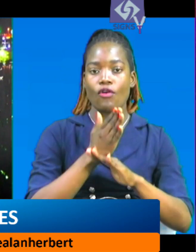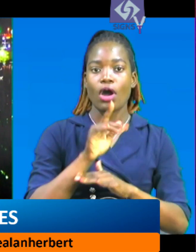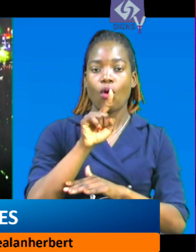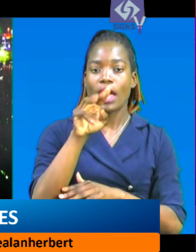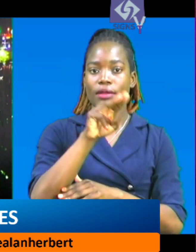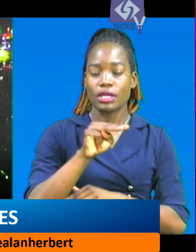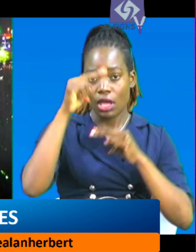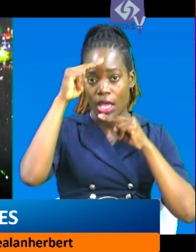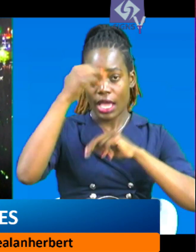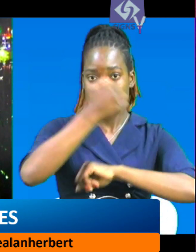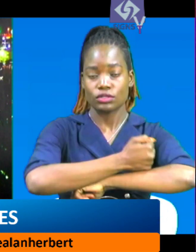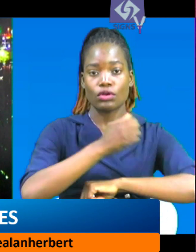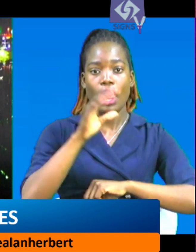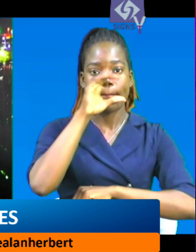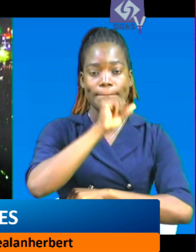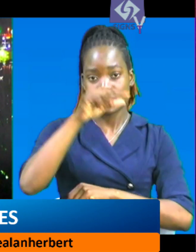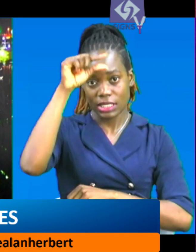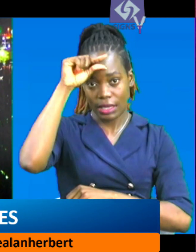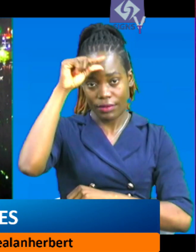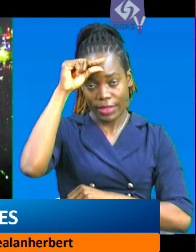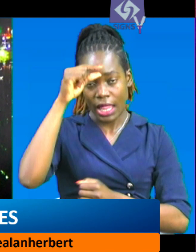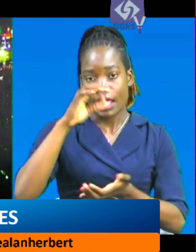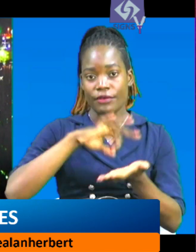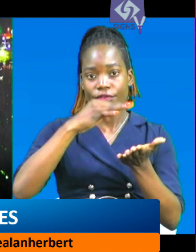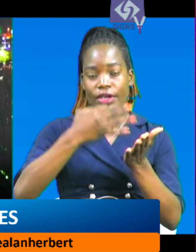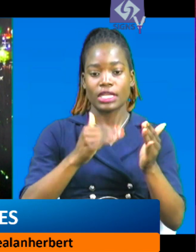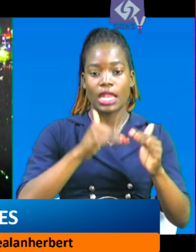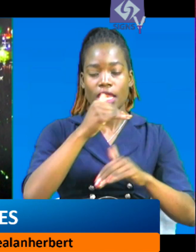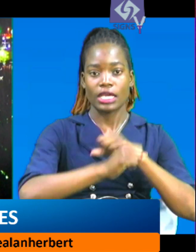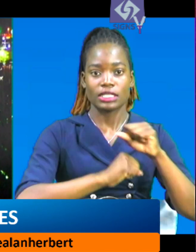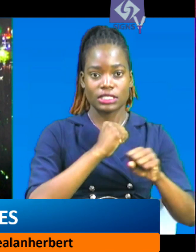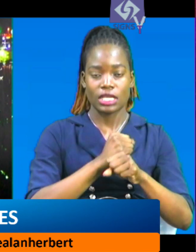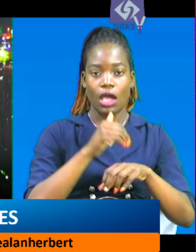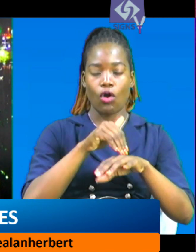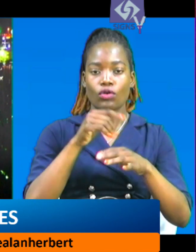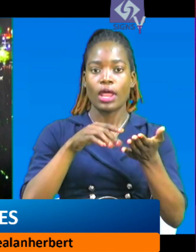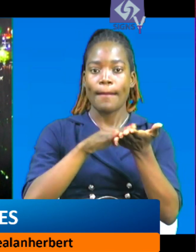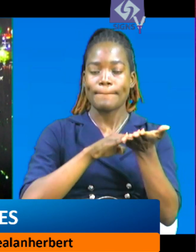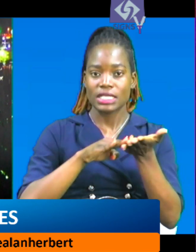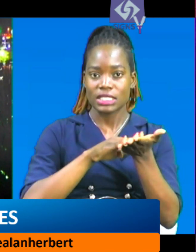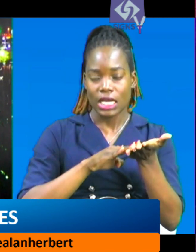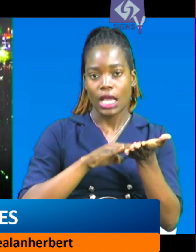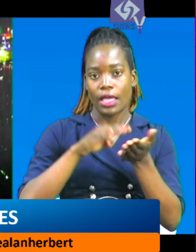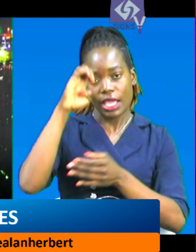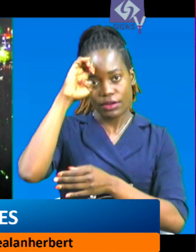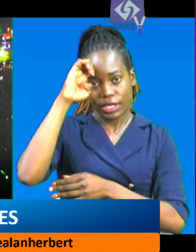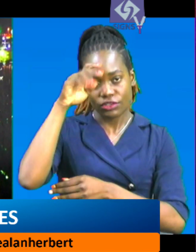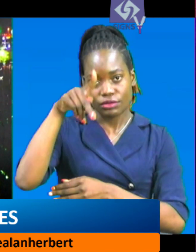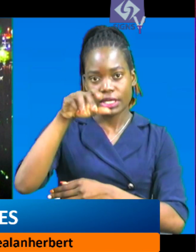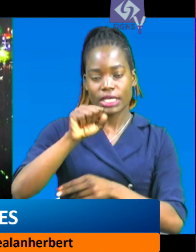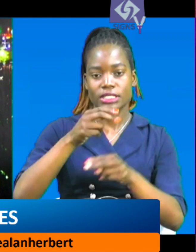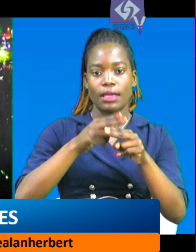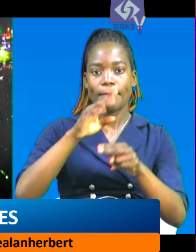1 million secondary school learners could miss government capitation next year, according to Basic Education PS Belio Kipsang. This